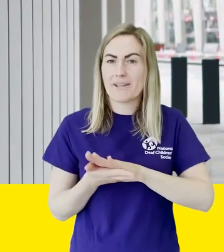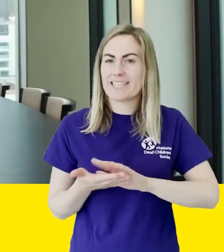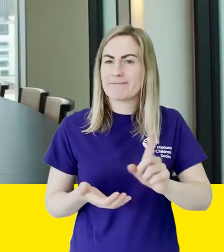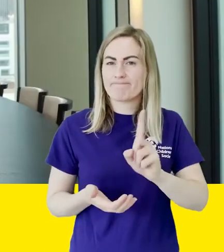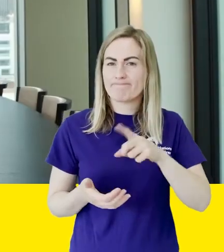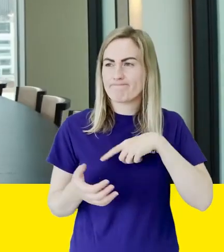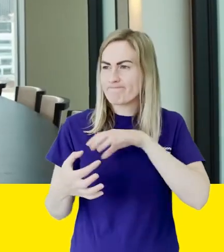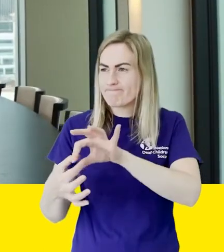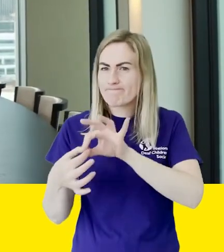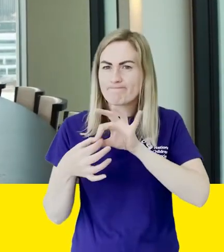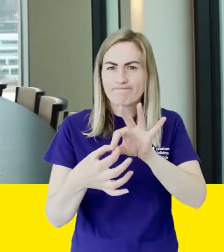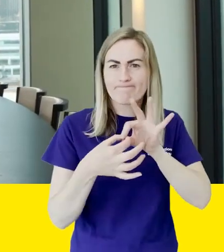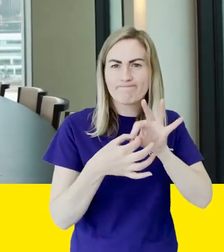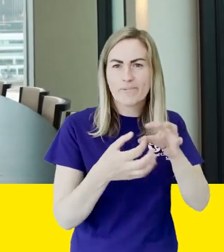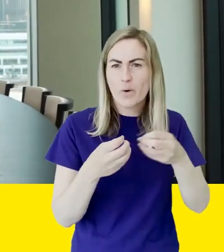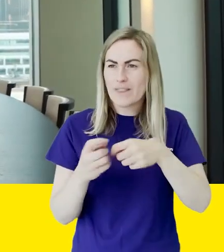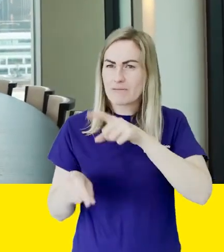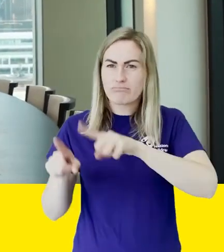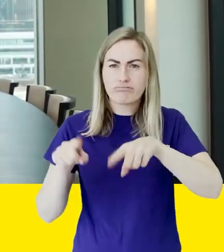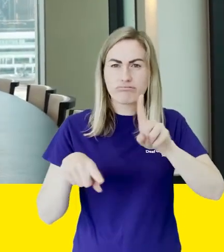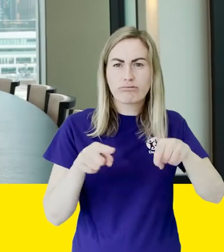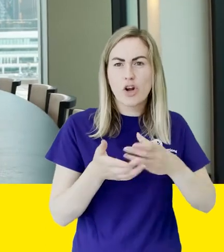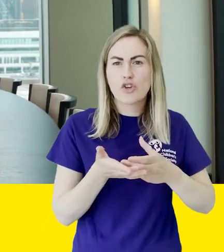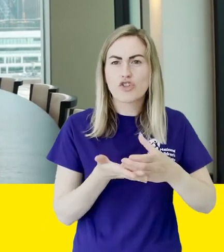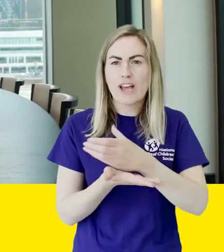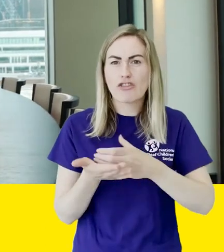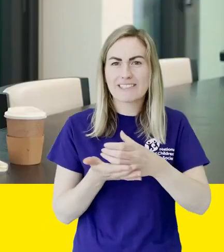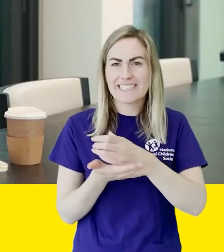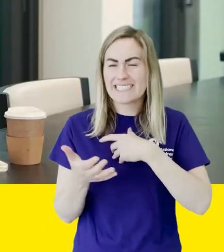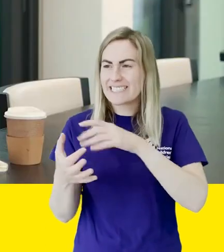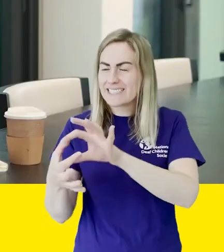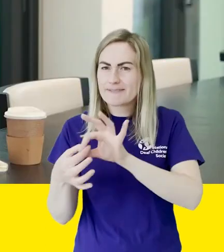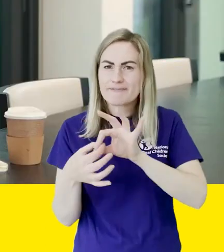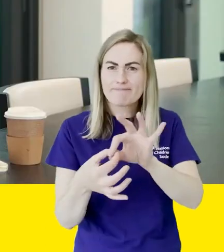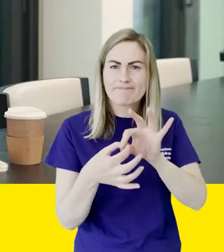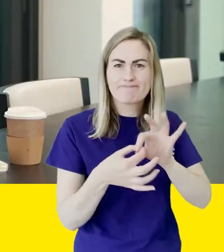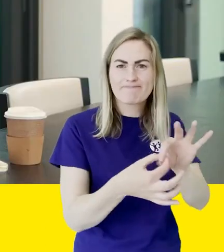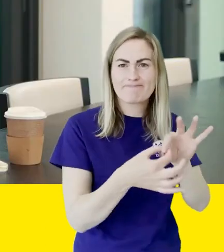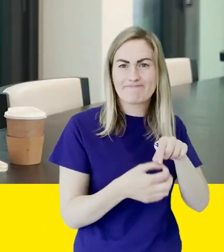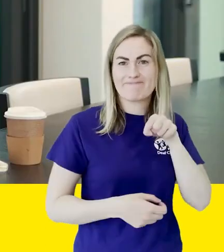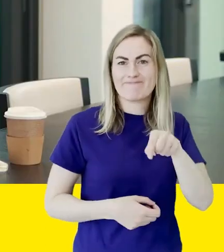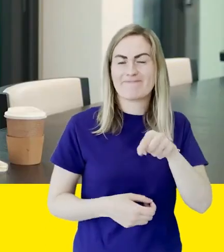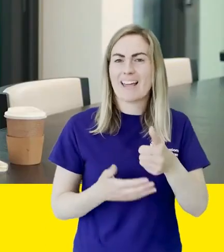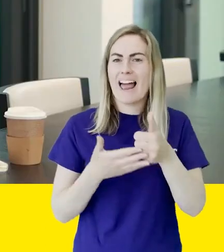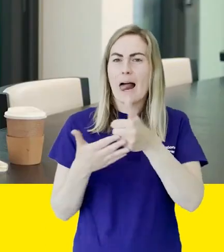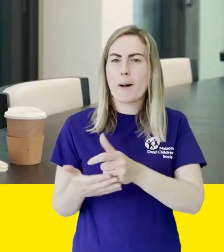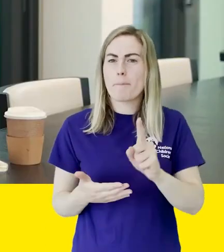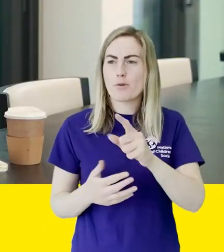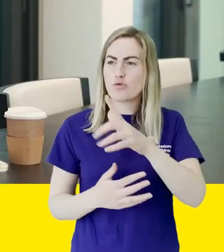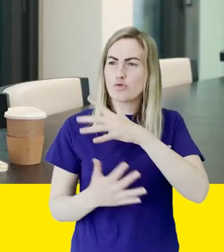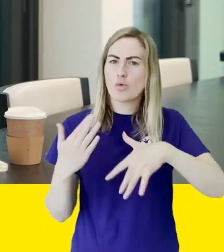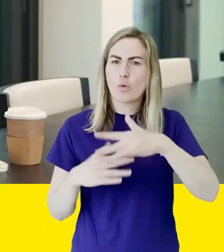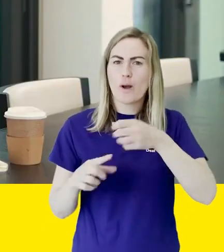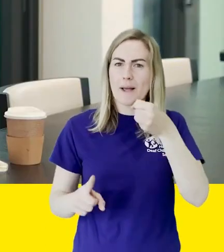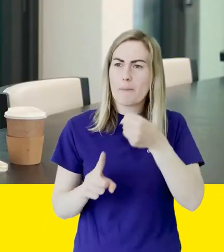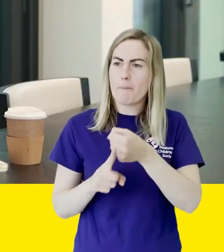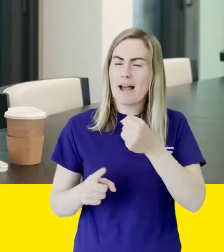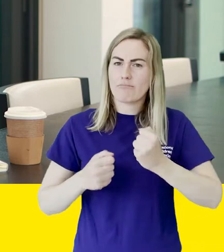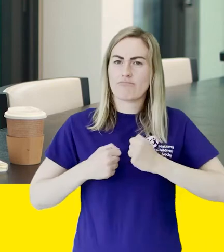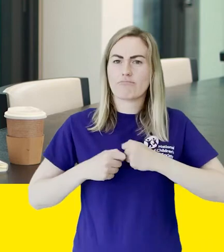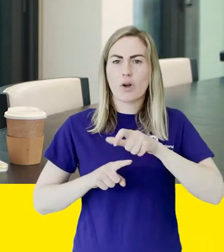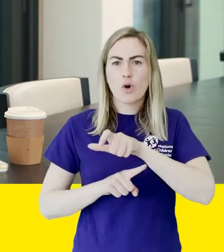means is that I work with a number of charities to help make a social